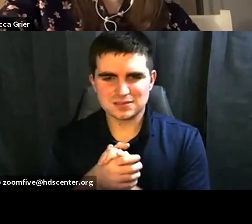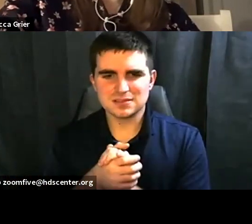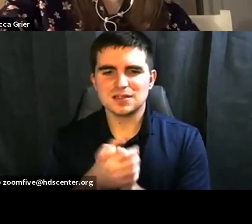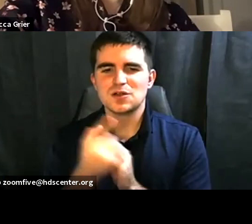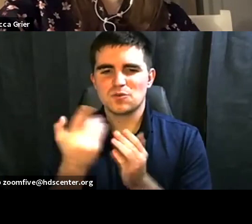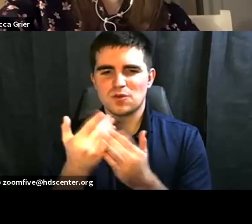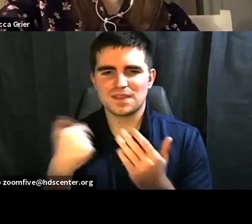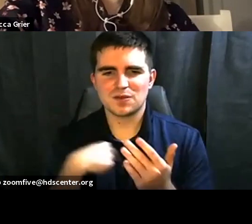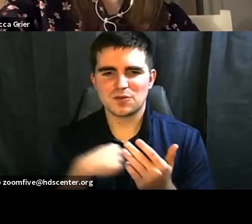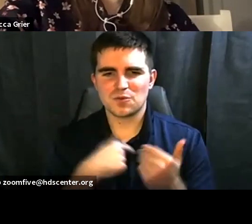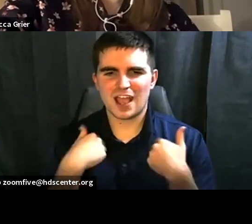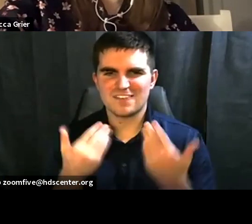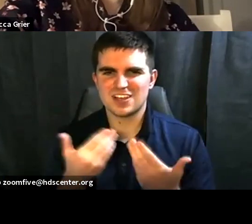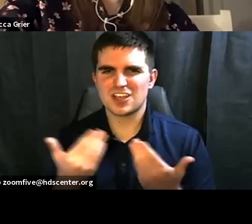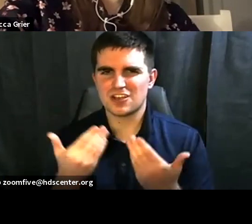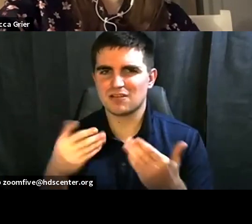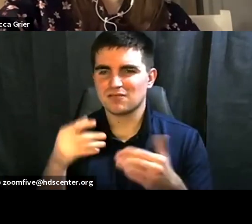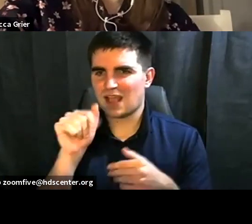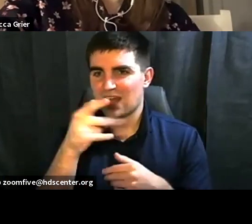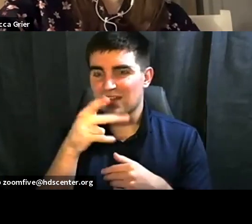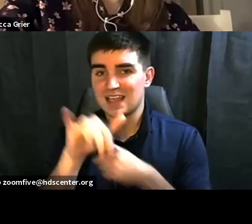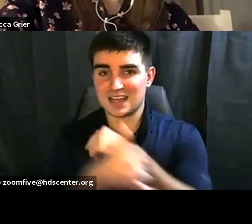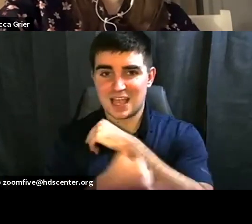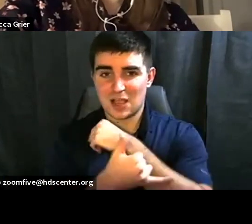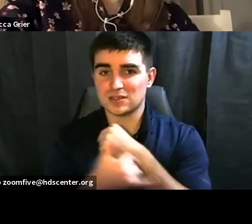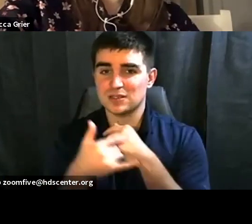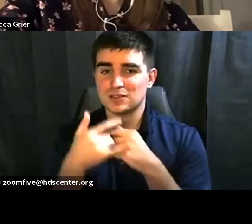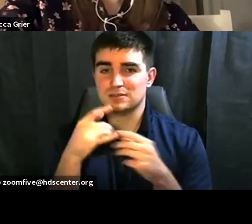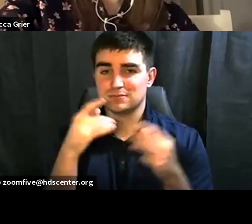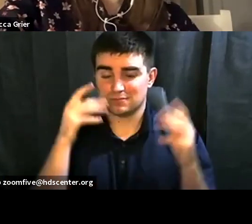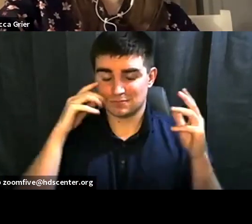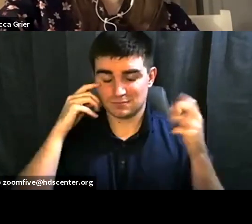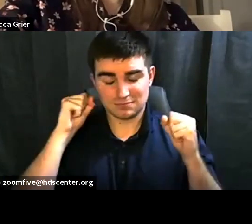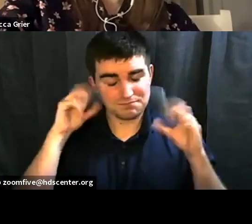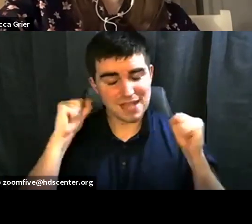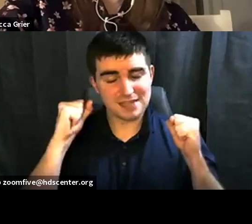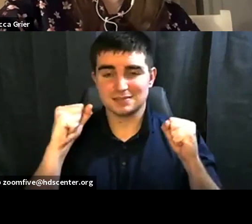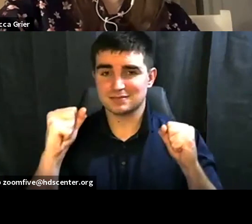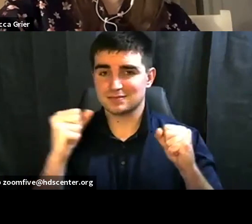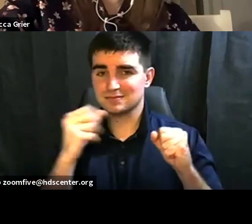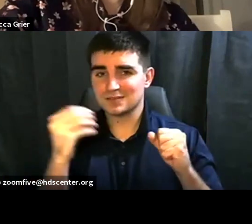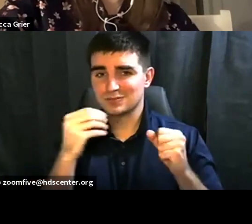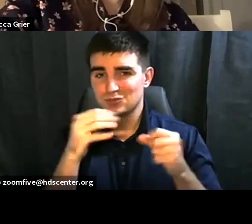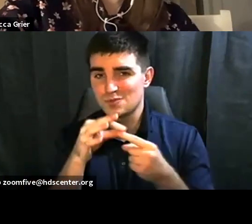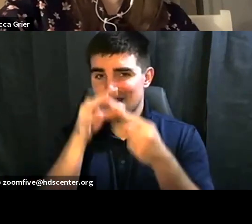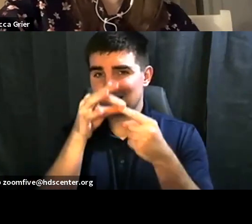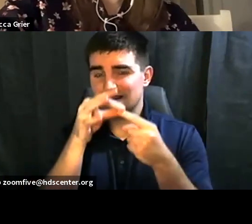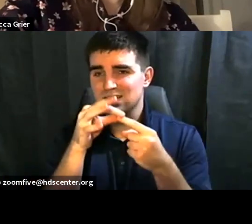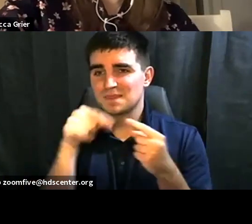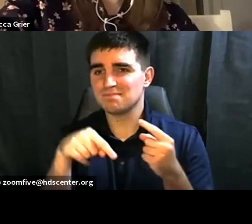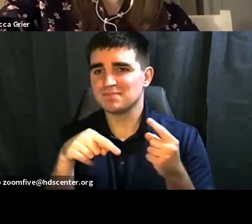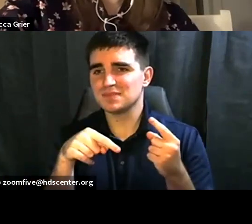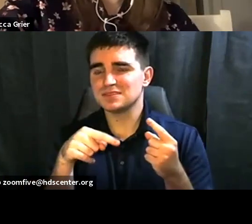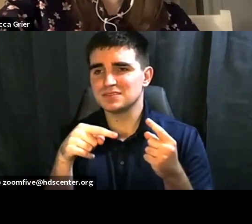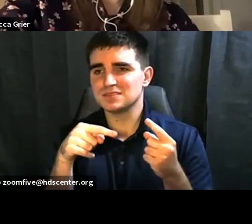here in Allegheny County that is, in my opinion, really amazing and really unique is, and this is